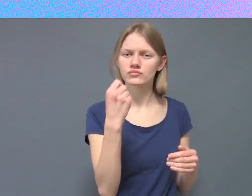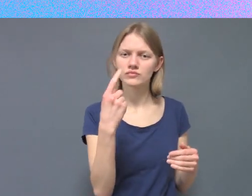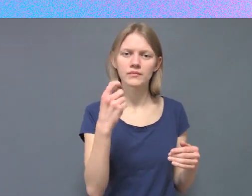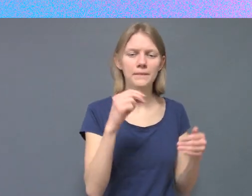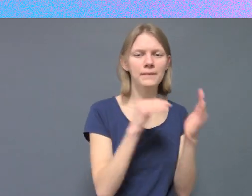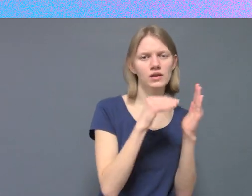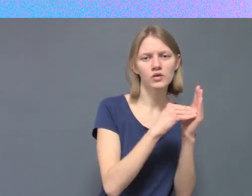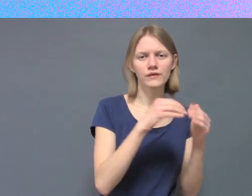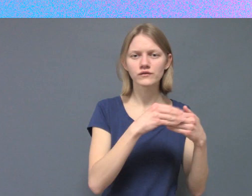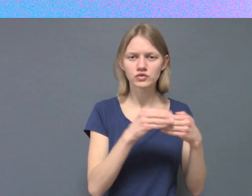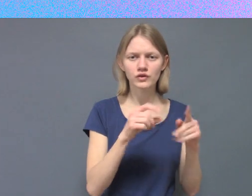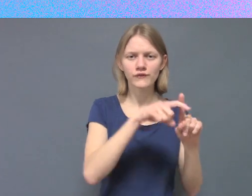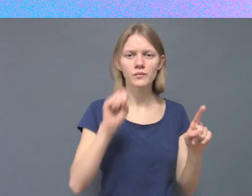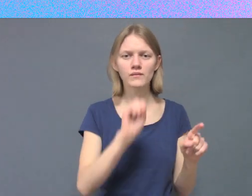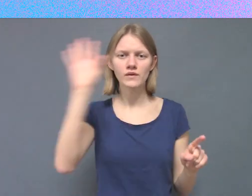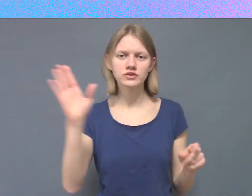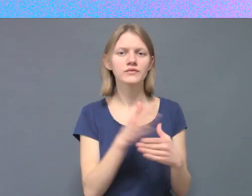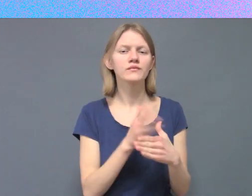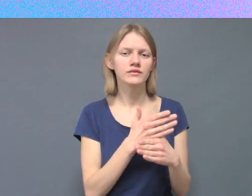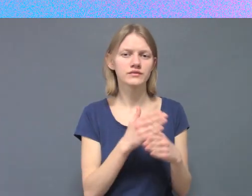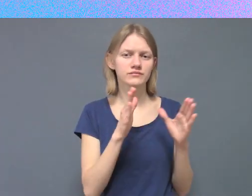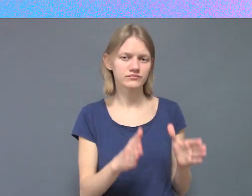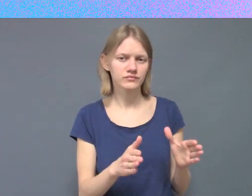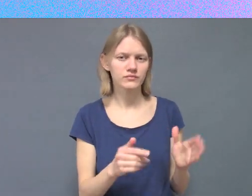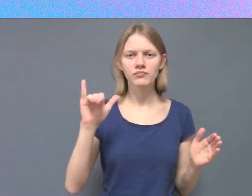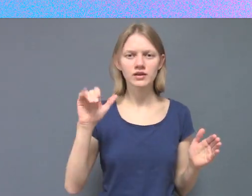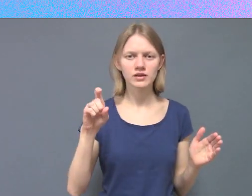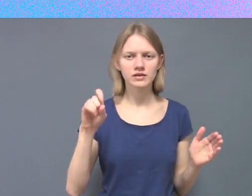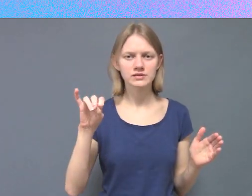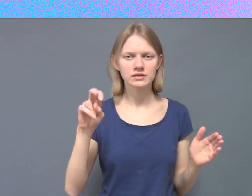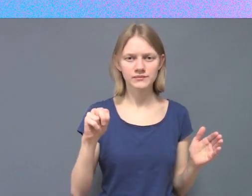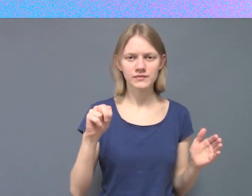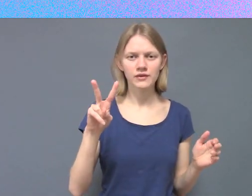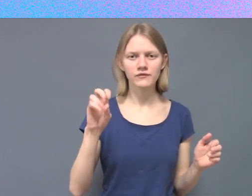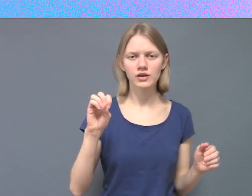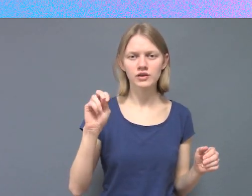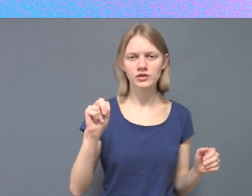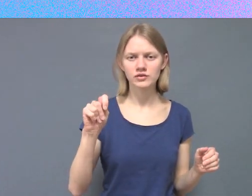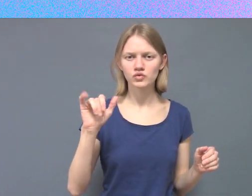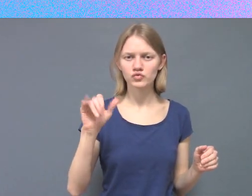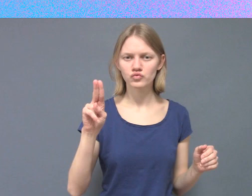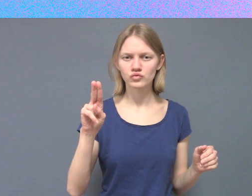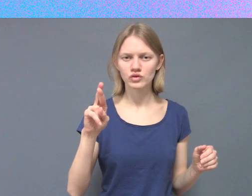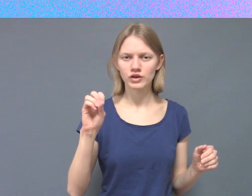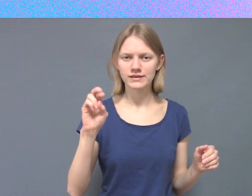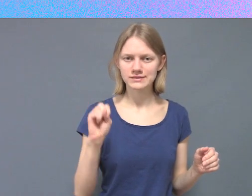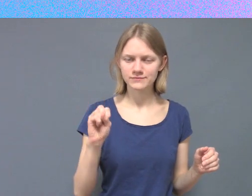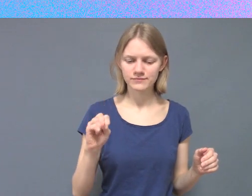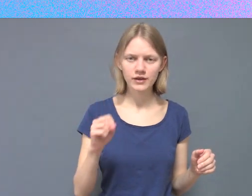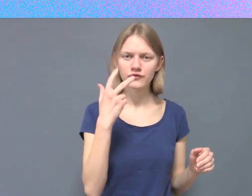and the AngelList co-founder Naval Ravikant. In 2020, Mina has raised additional